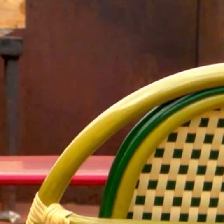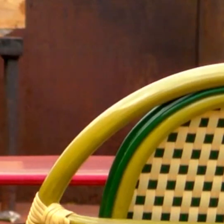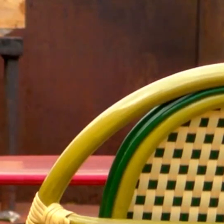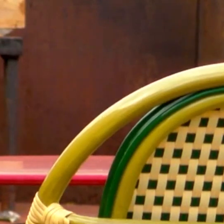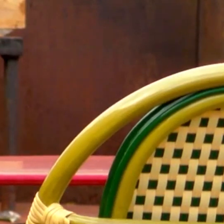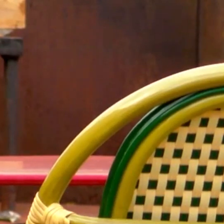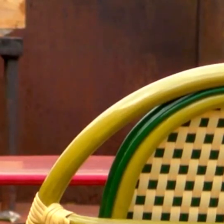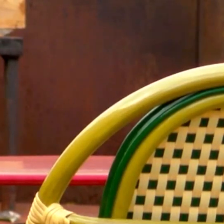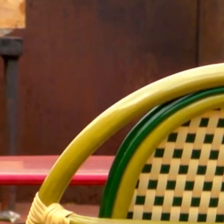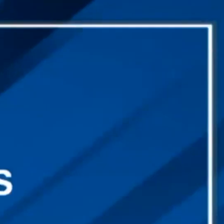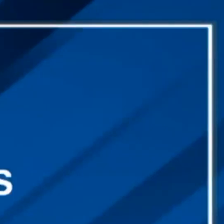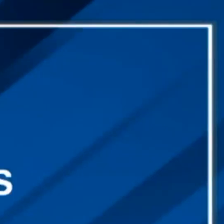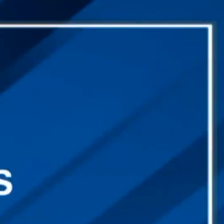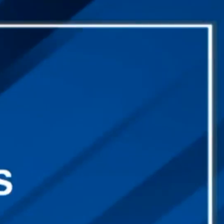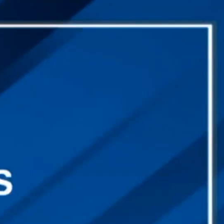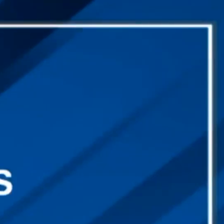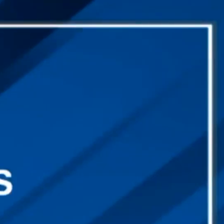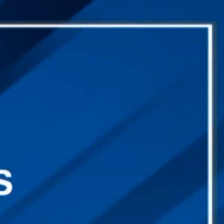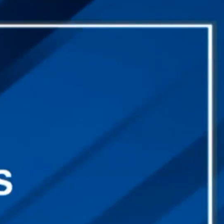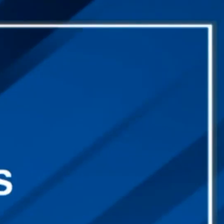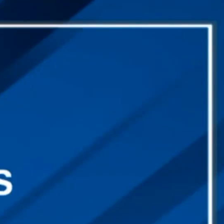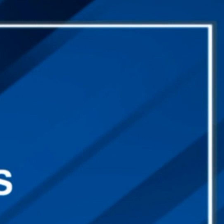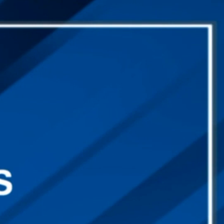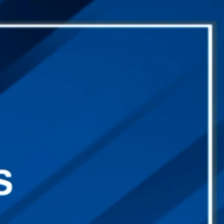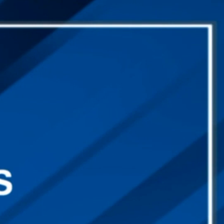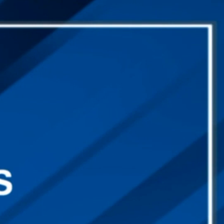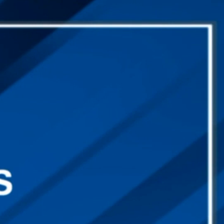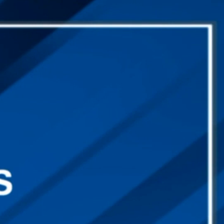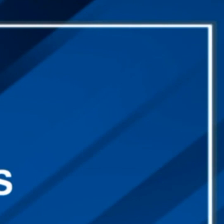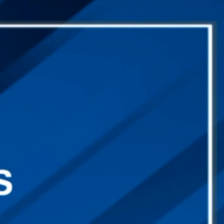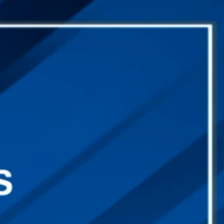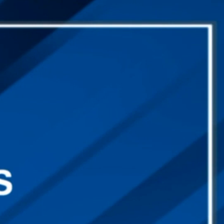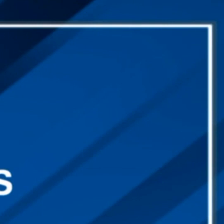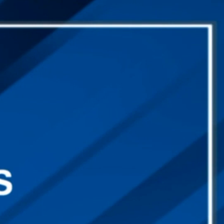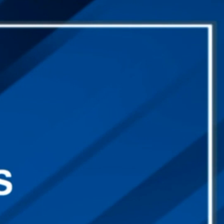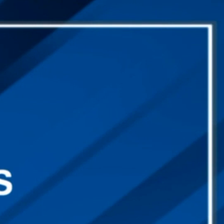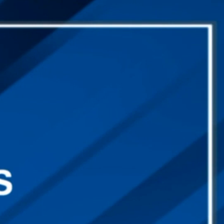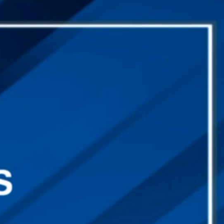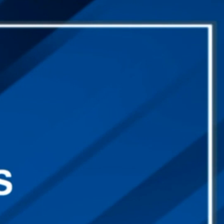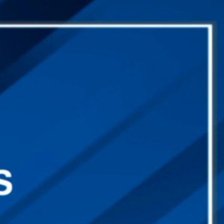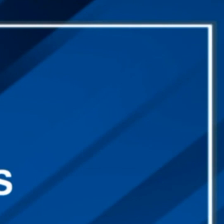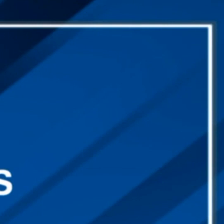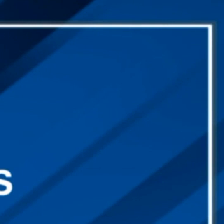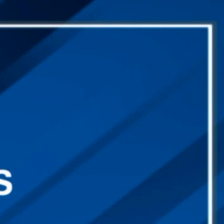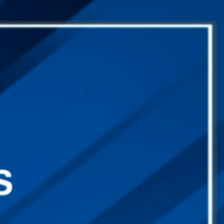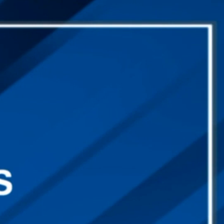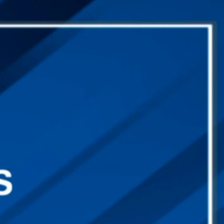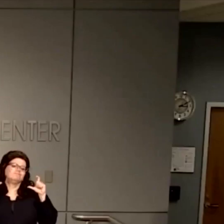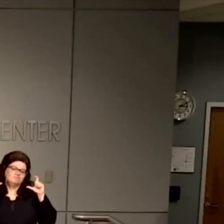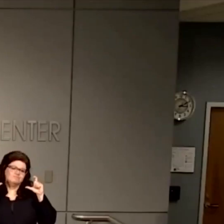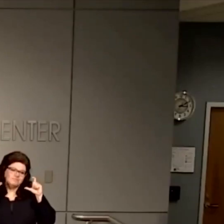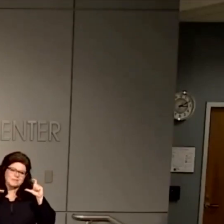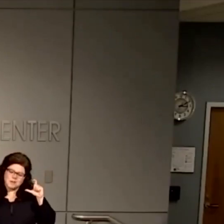physical distancing is not possible. Employees at restaurants, retail shops, meat processing, and manufacturing plants all fall under the